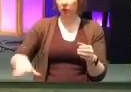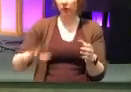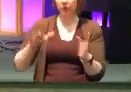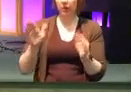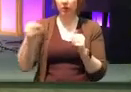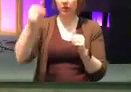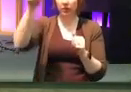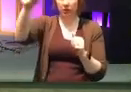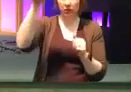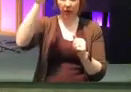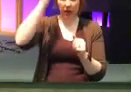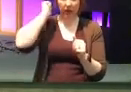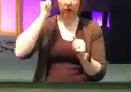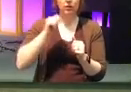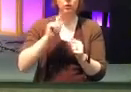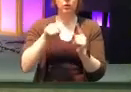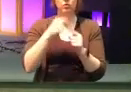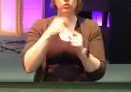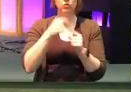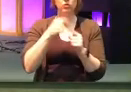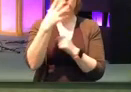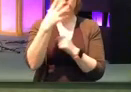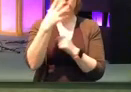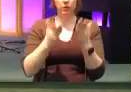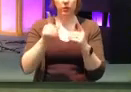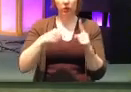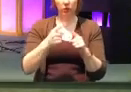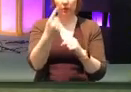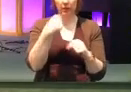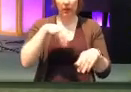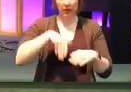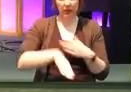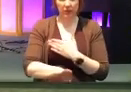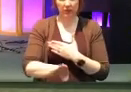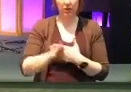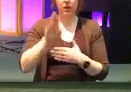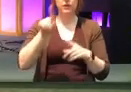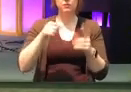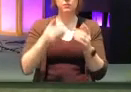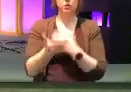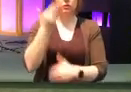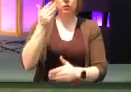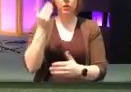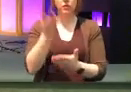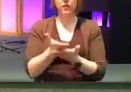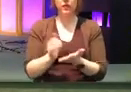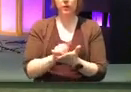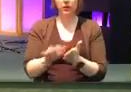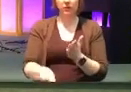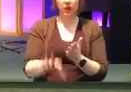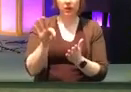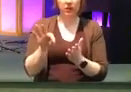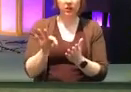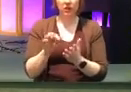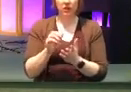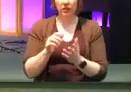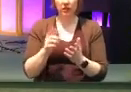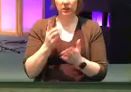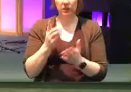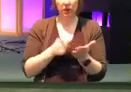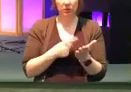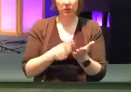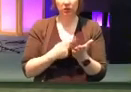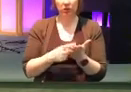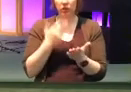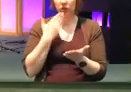box in the back as you leave, or maybe when you come in the morning. One of the things that we just found is just the time that it takes to do all that. And some of you, you're